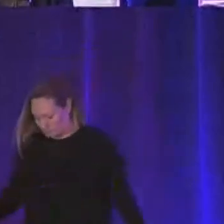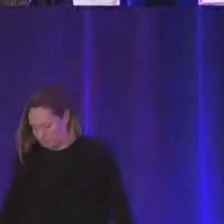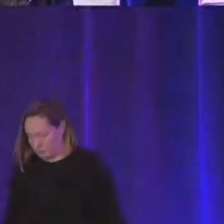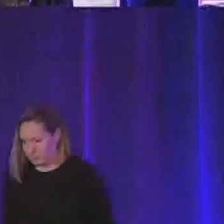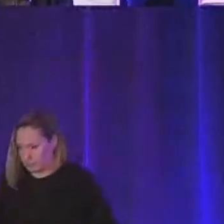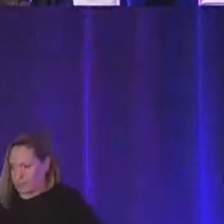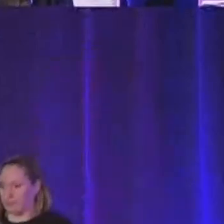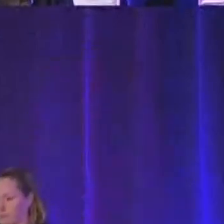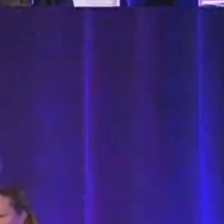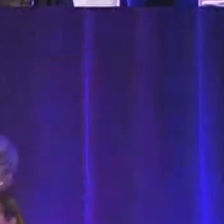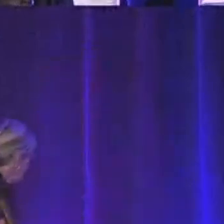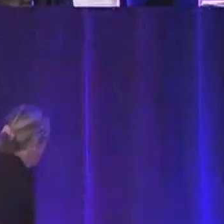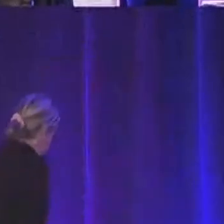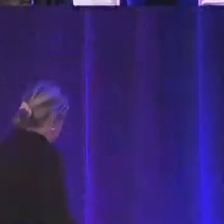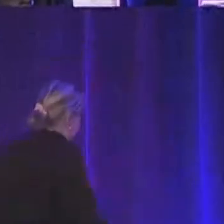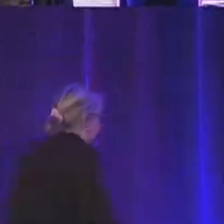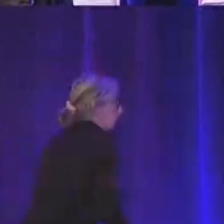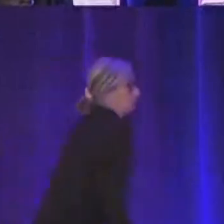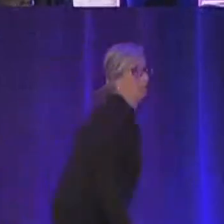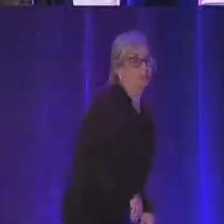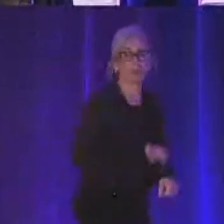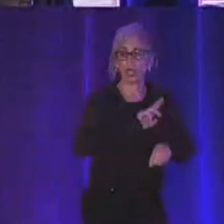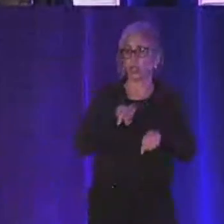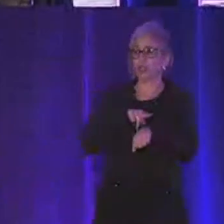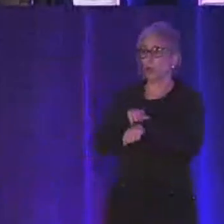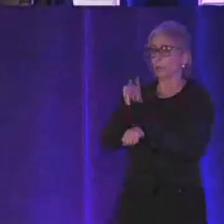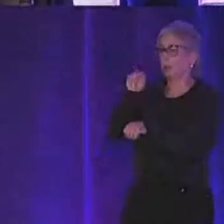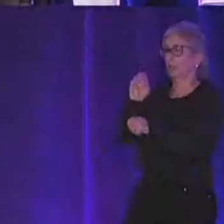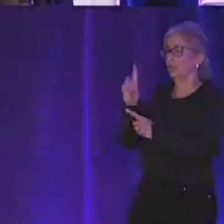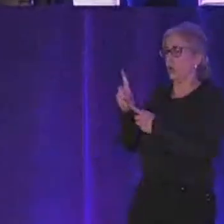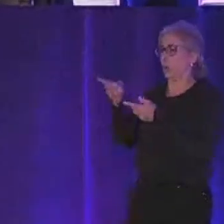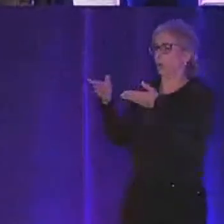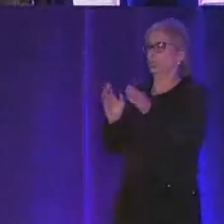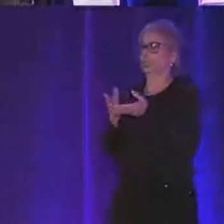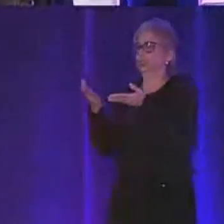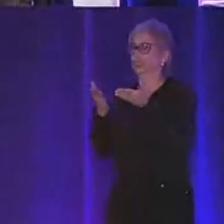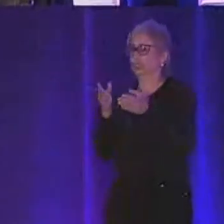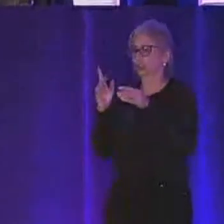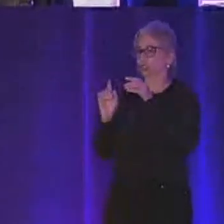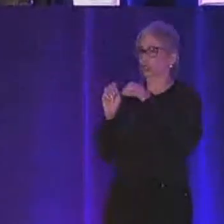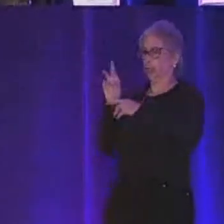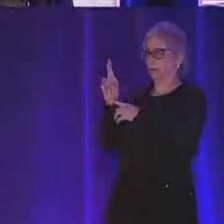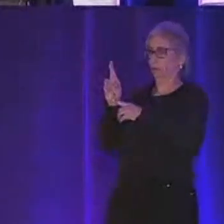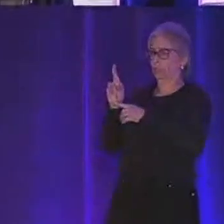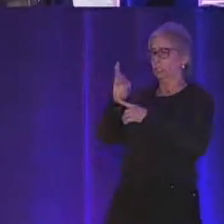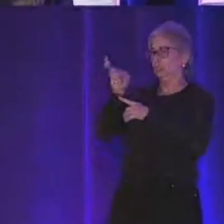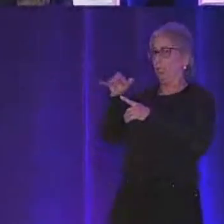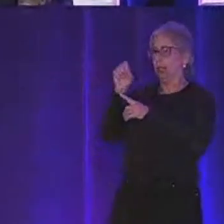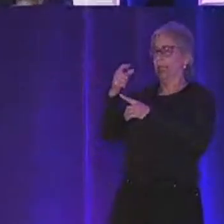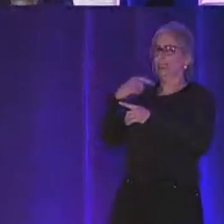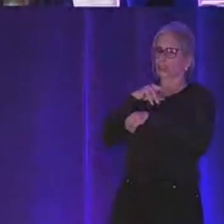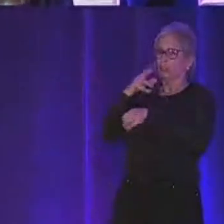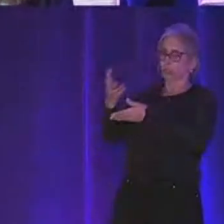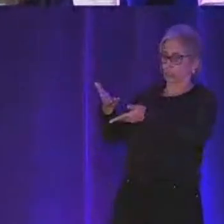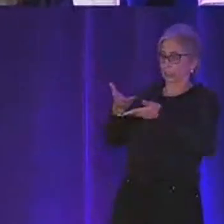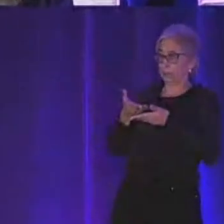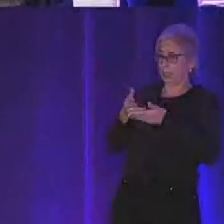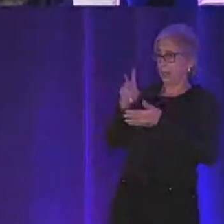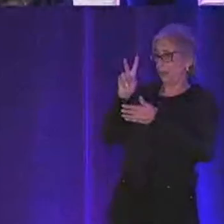dist. And normally, node server.js should give me on